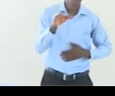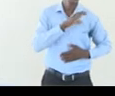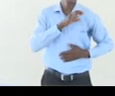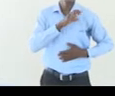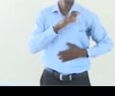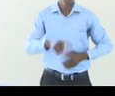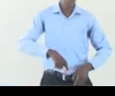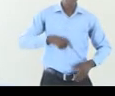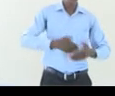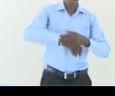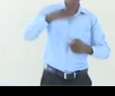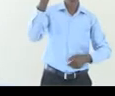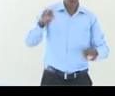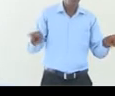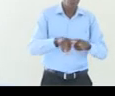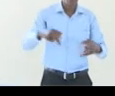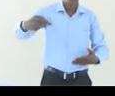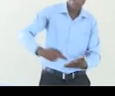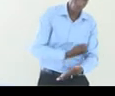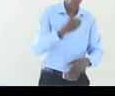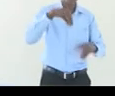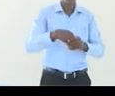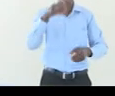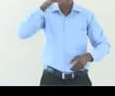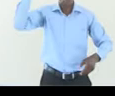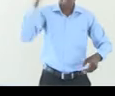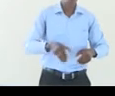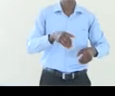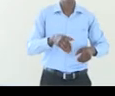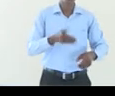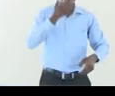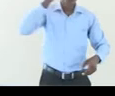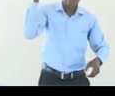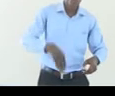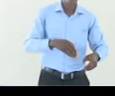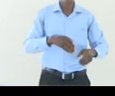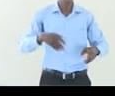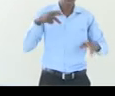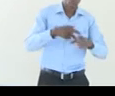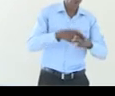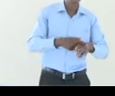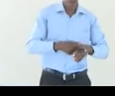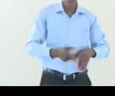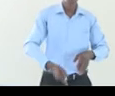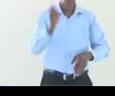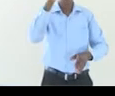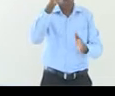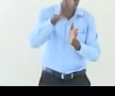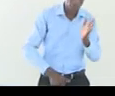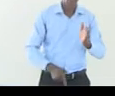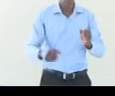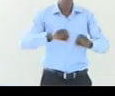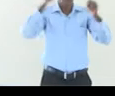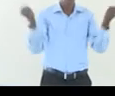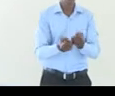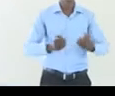courageously live out the values of the gospel in a corrupt, promiscuous, exploitative, and godless society.